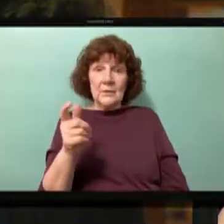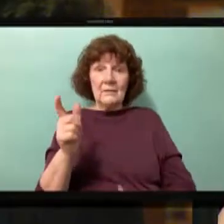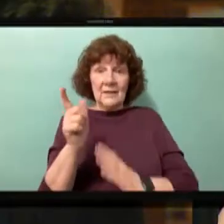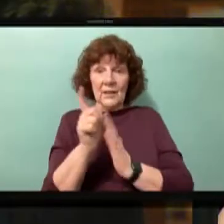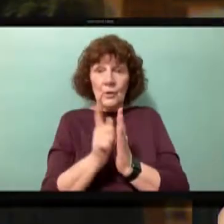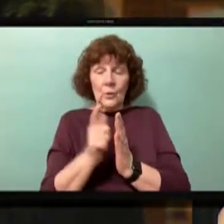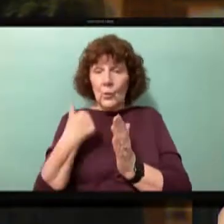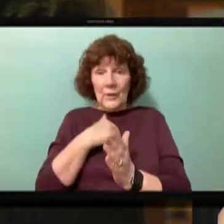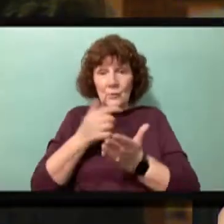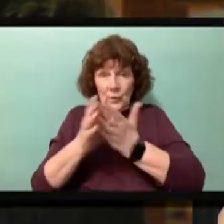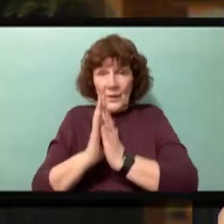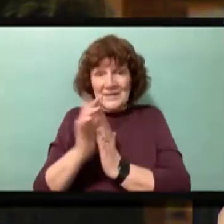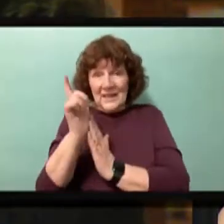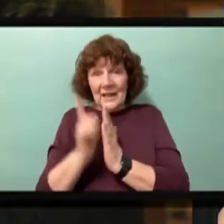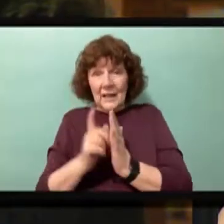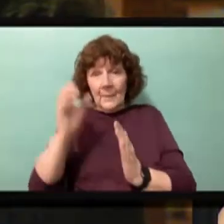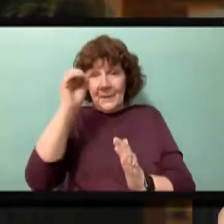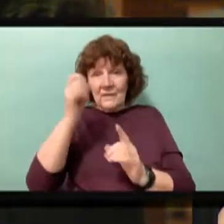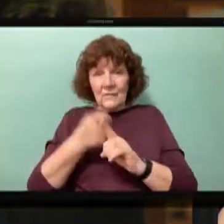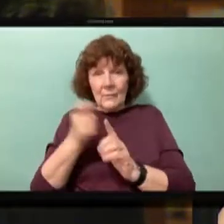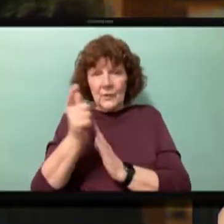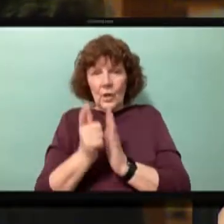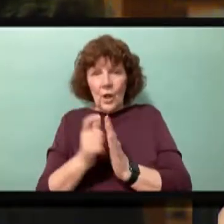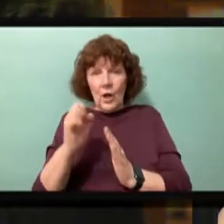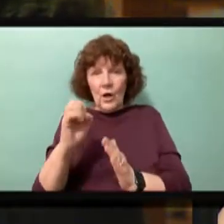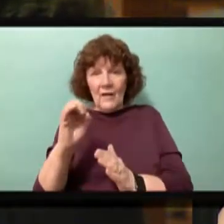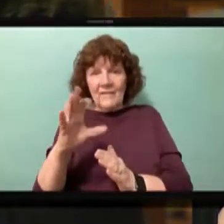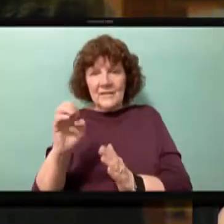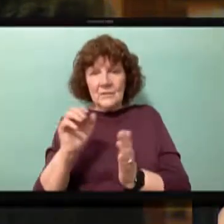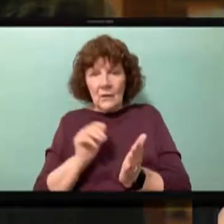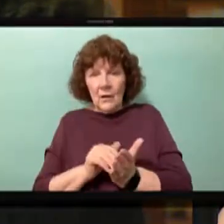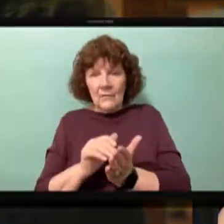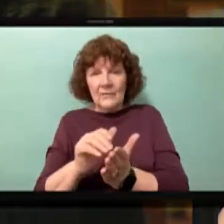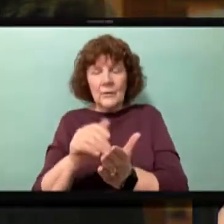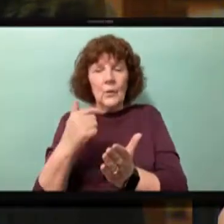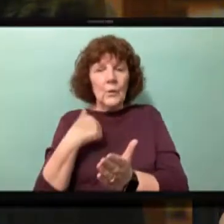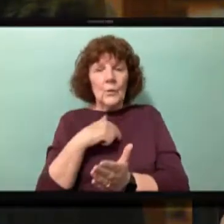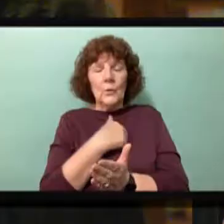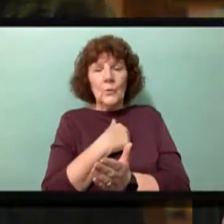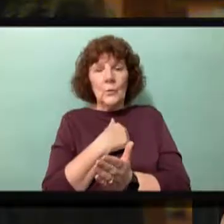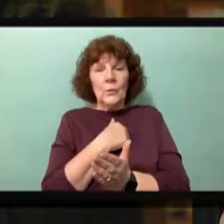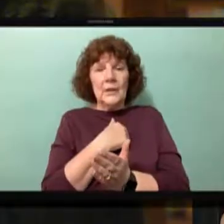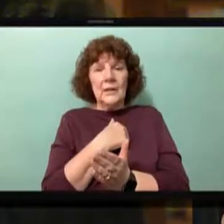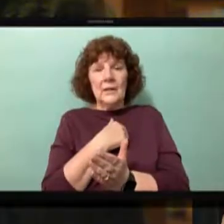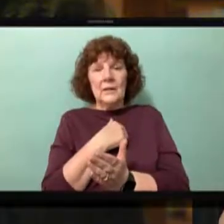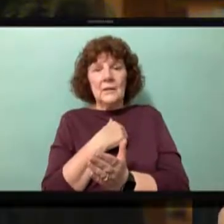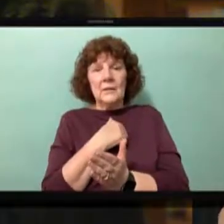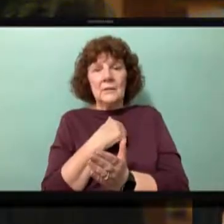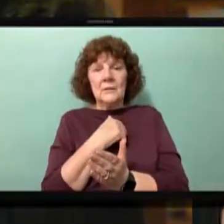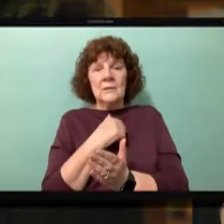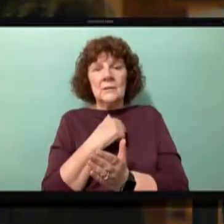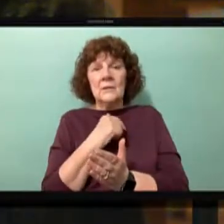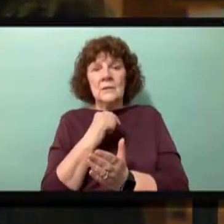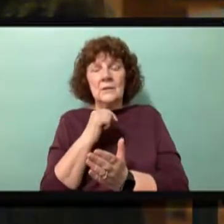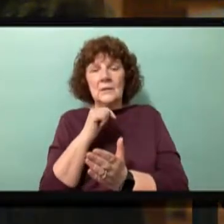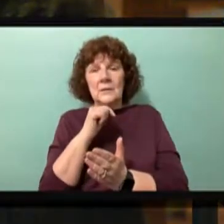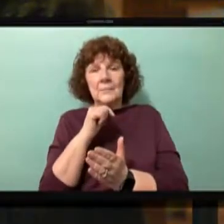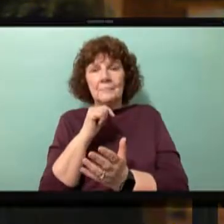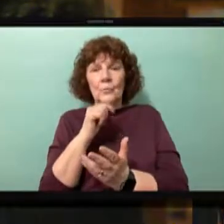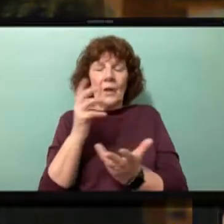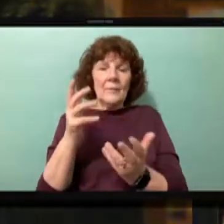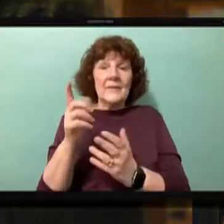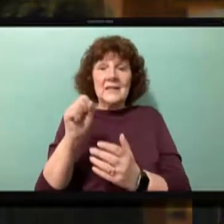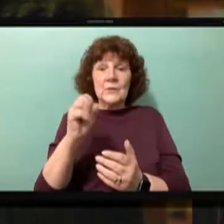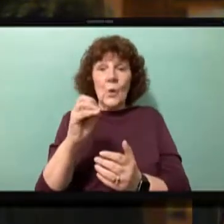them. Often we don't assert the outcome we're seeking that legal opinion to provide. The solicitor provides